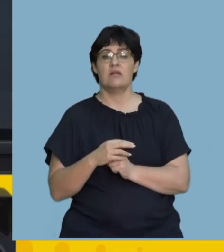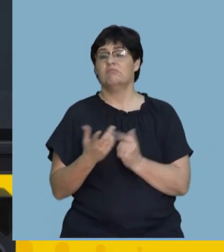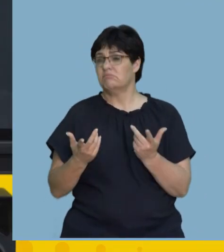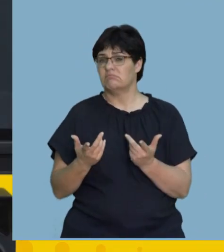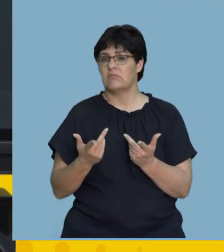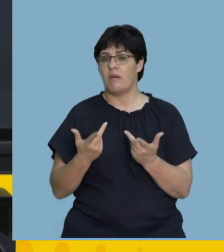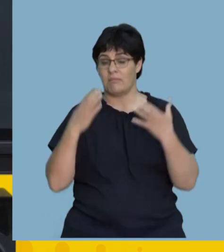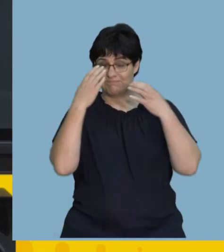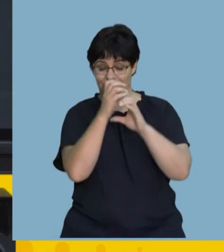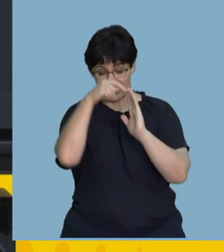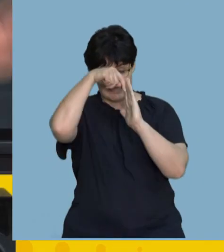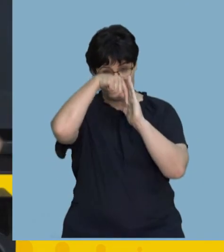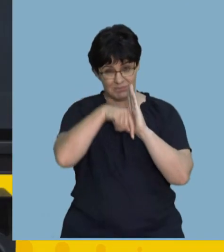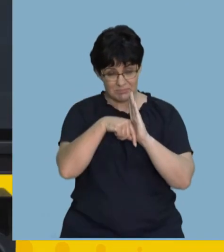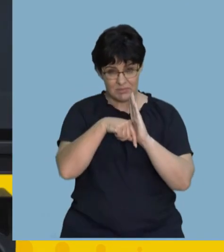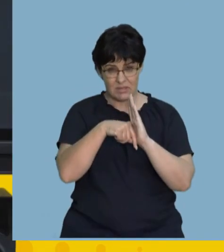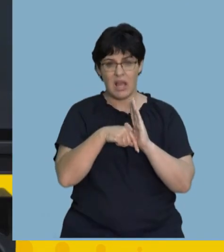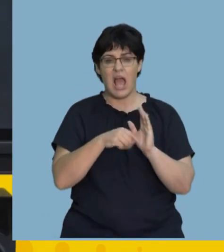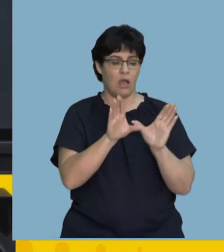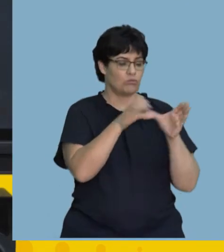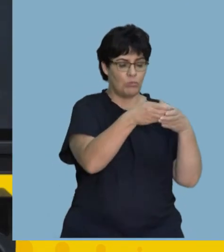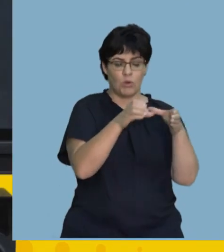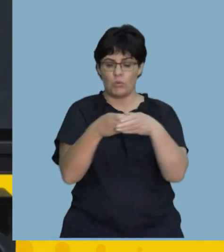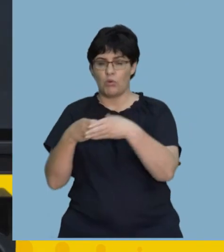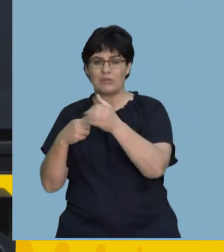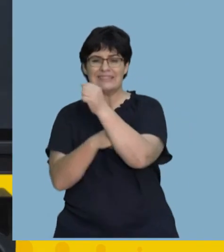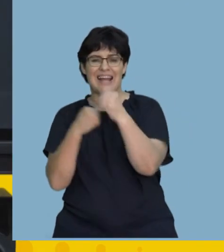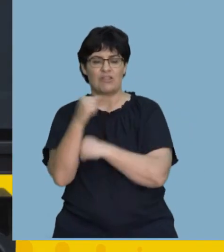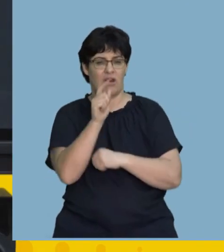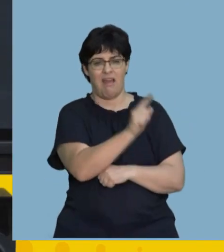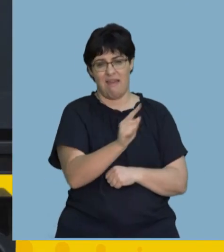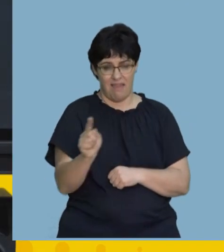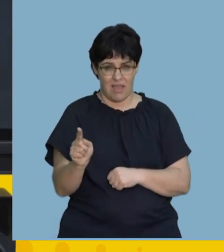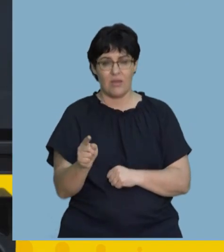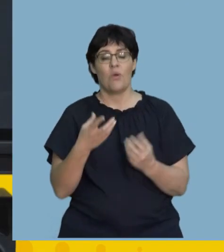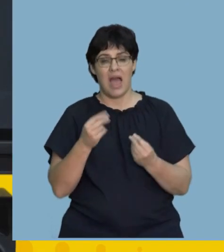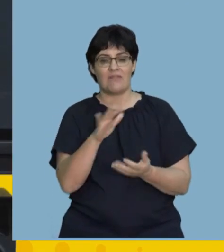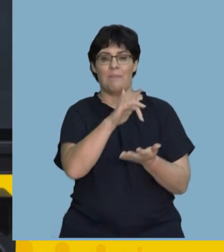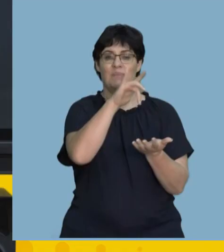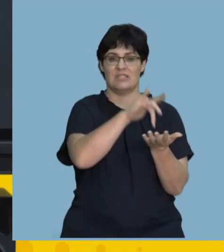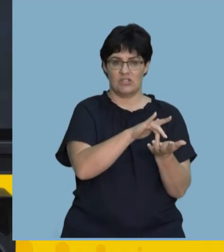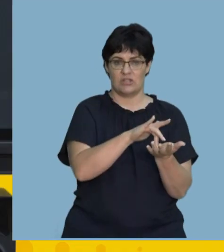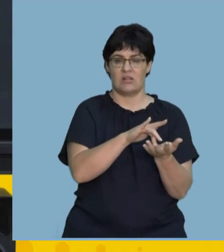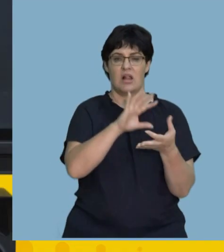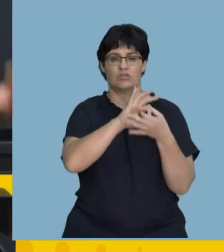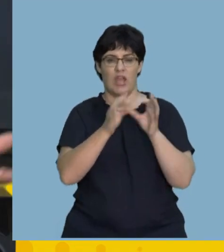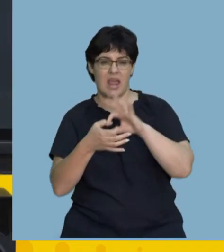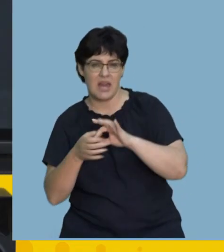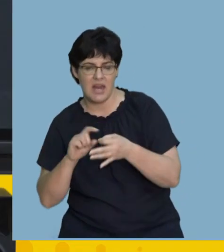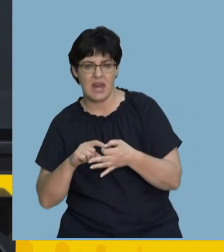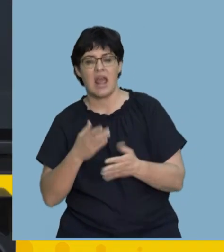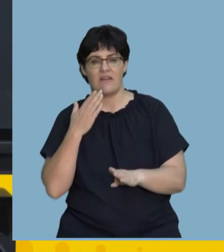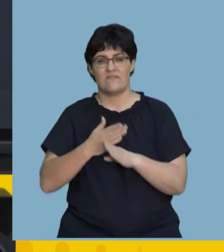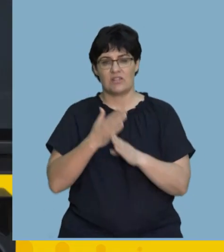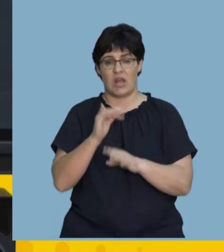zoom into, the different categories of structural isomers, we definitely have positional, chain, and functional